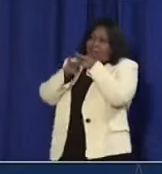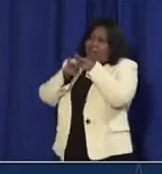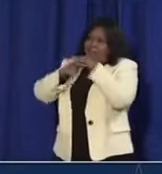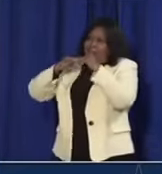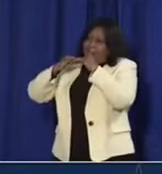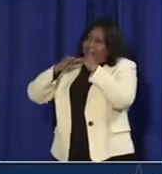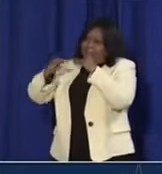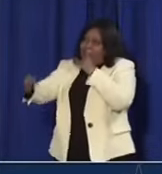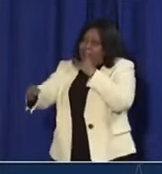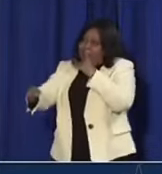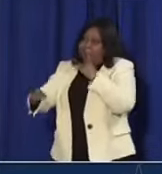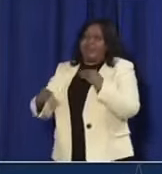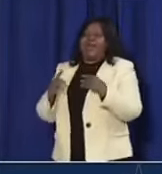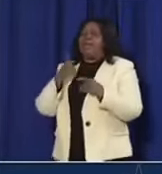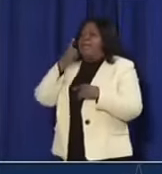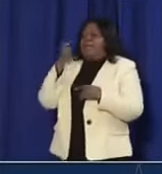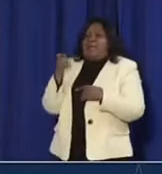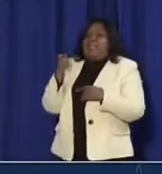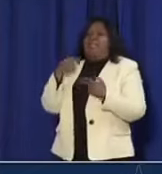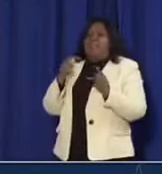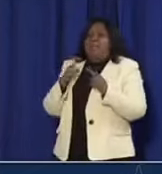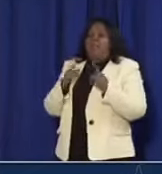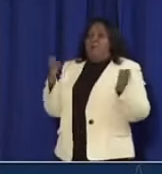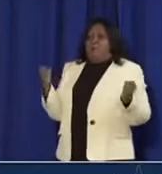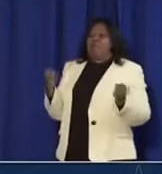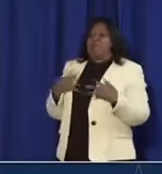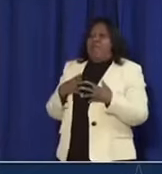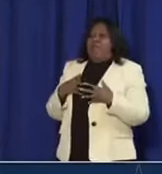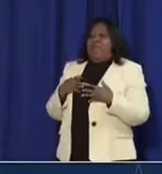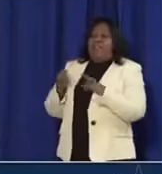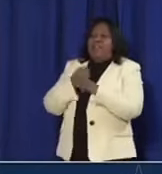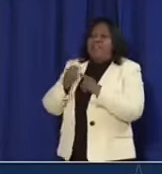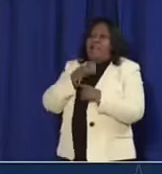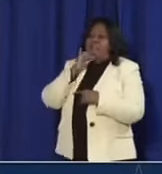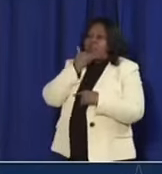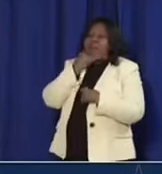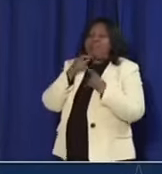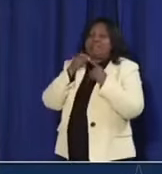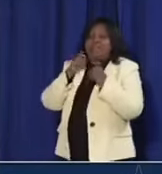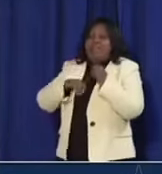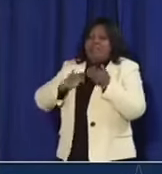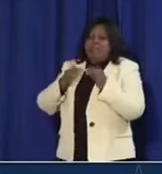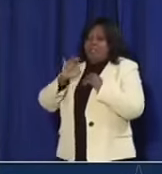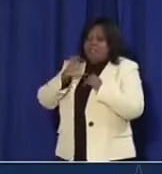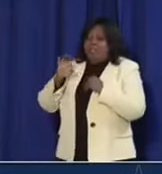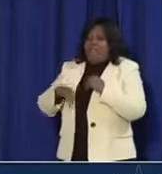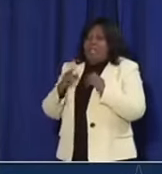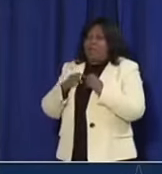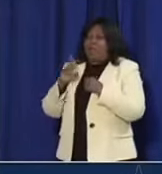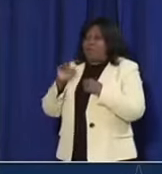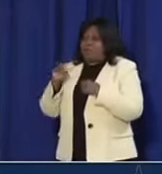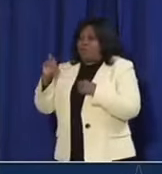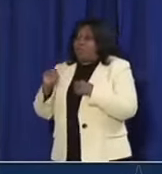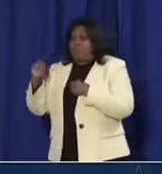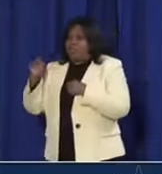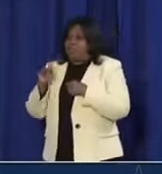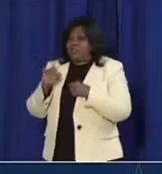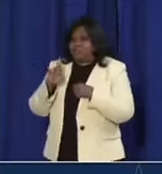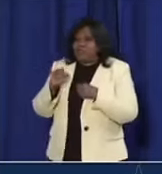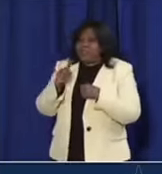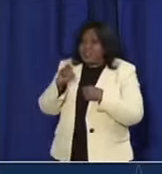flatlined, is because people are afraid of the violent crime, especially in downtown Chicago, River North,